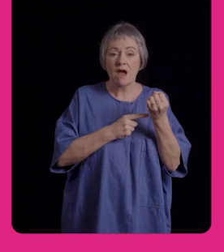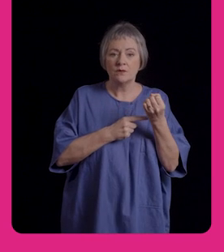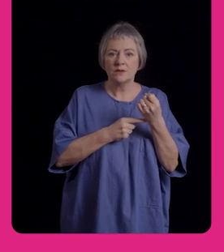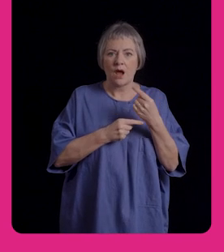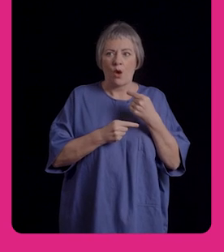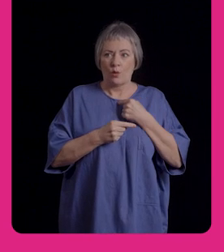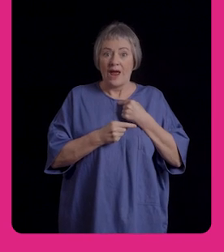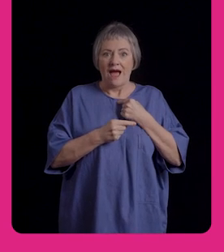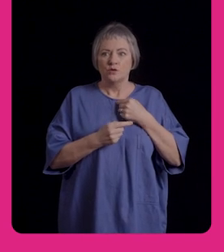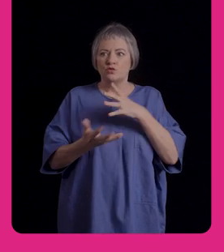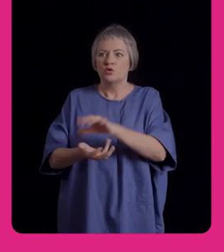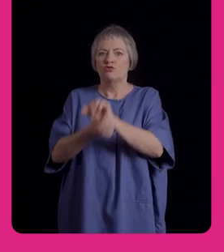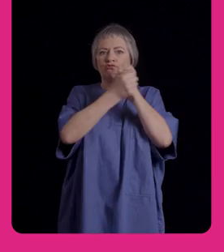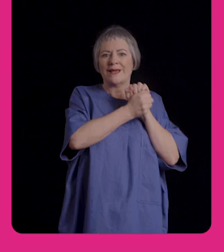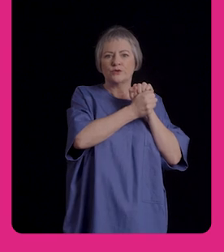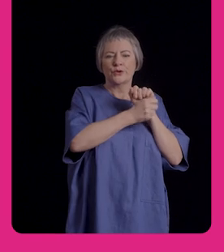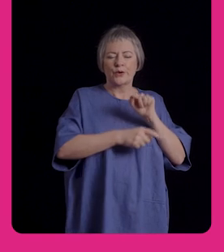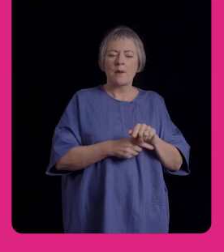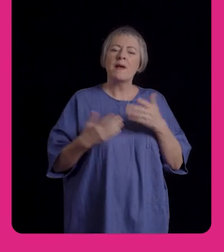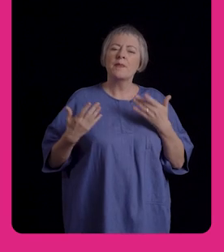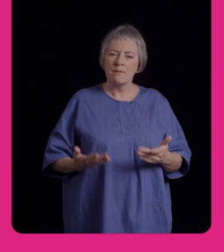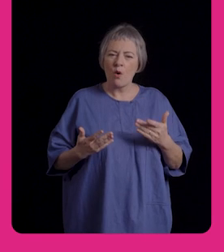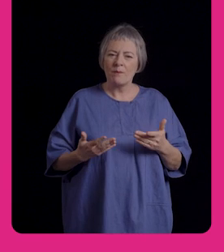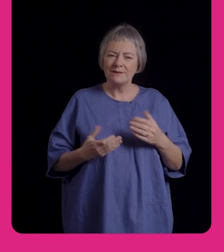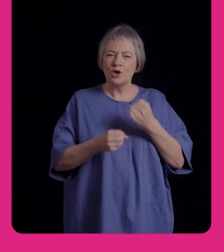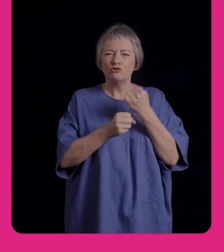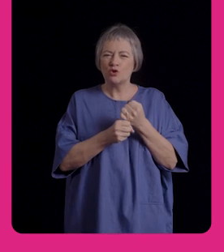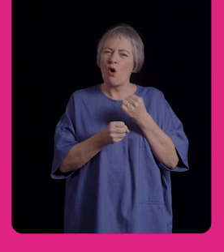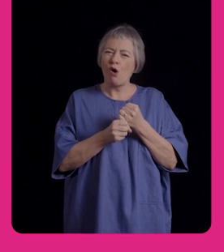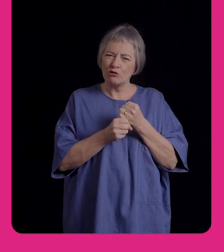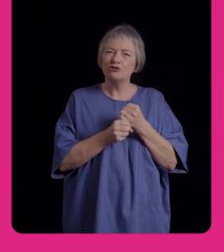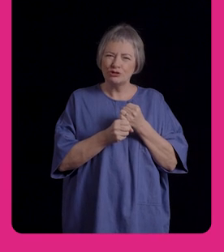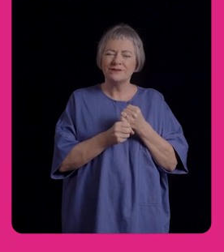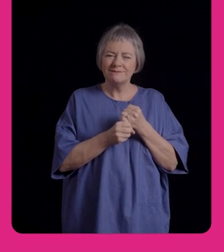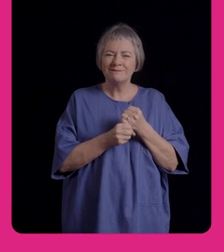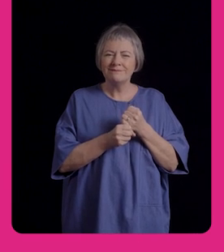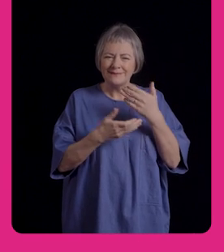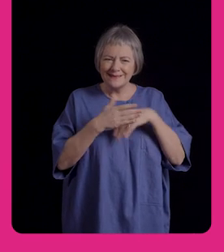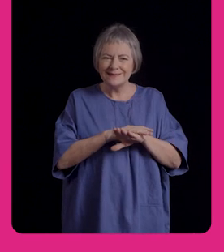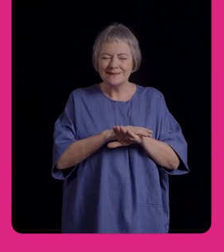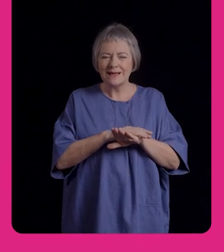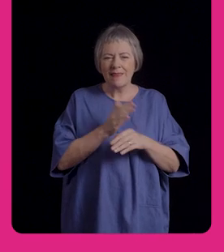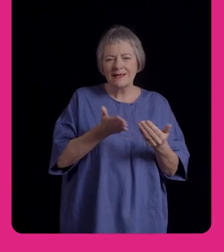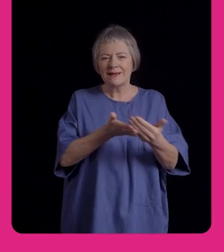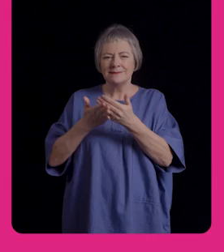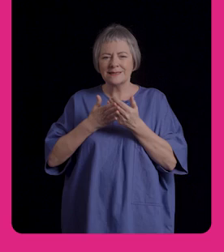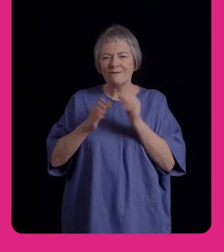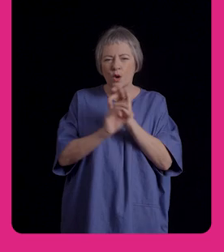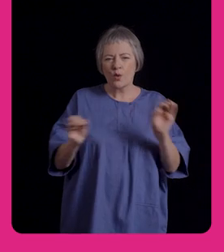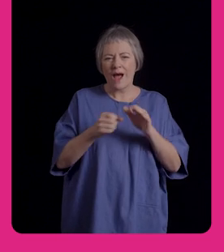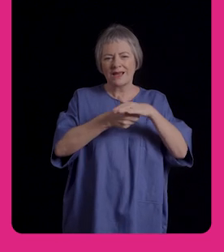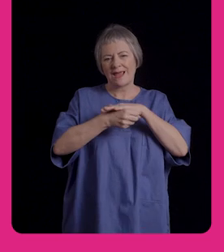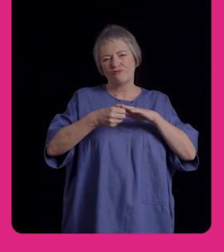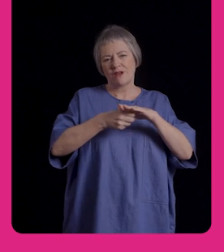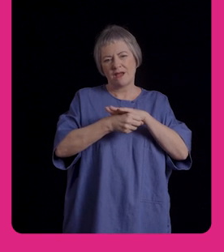will have to perform a rescue. But right now, George seems to be in a fairly safe, quiet area.